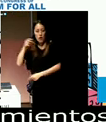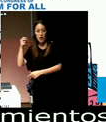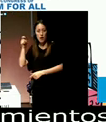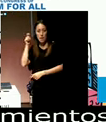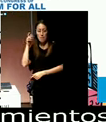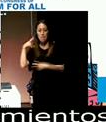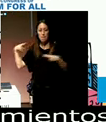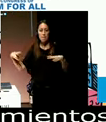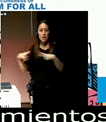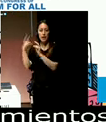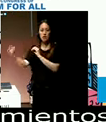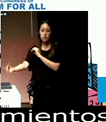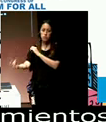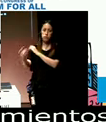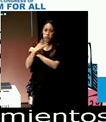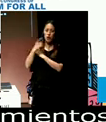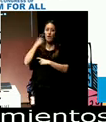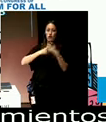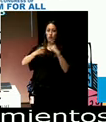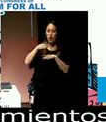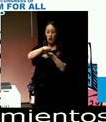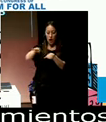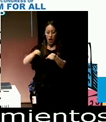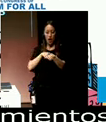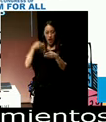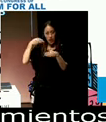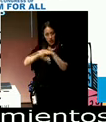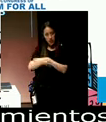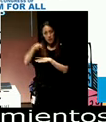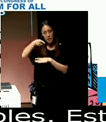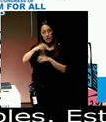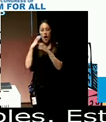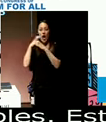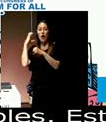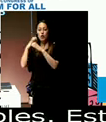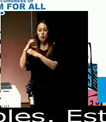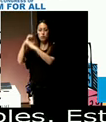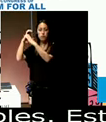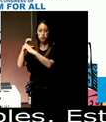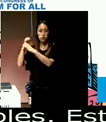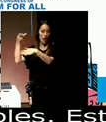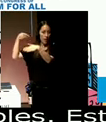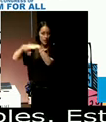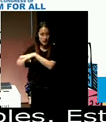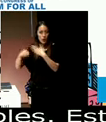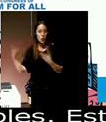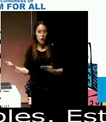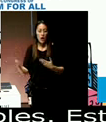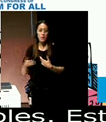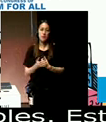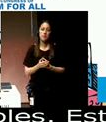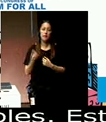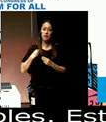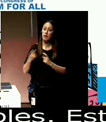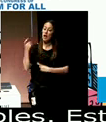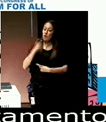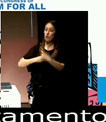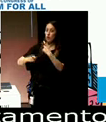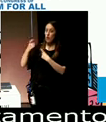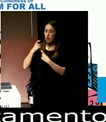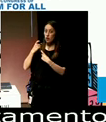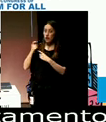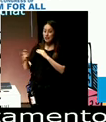stops. Those information were given by the organizations that deal with all the